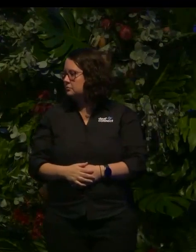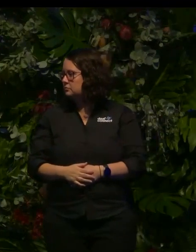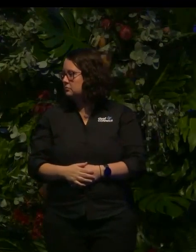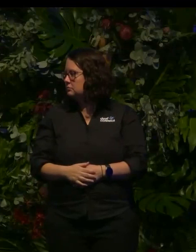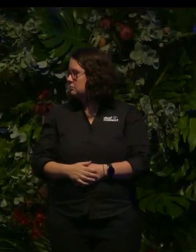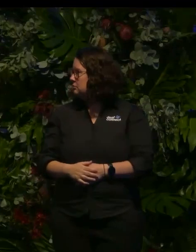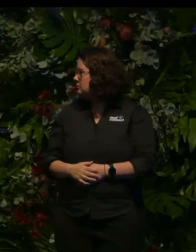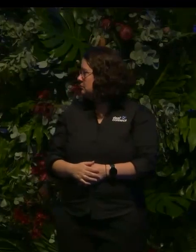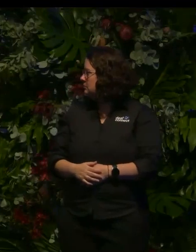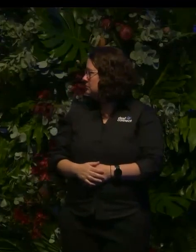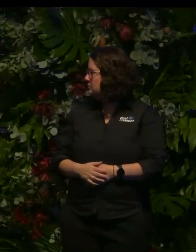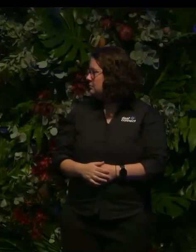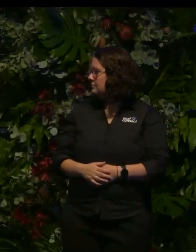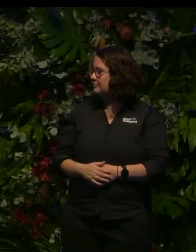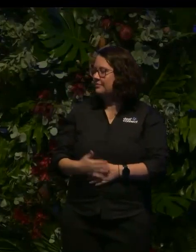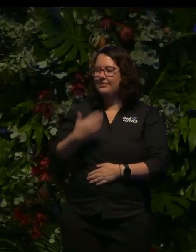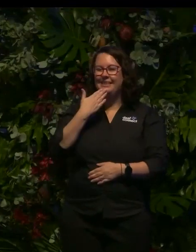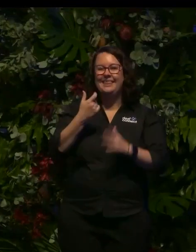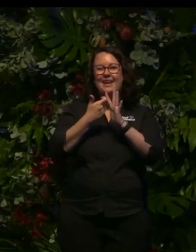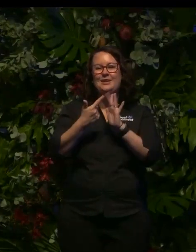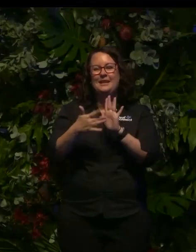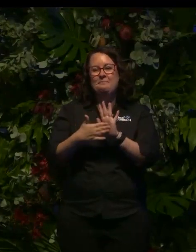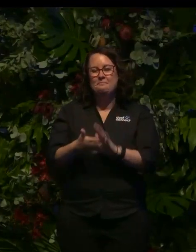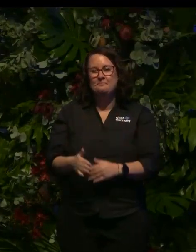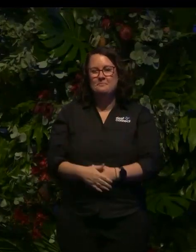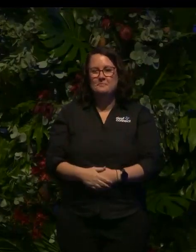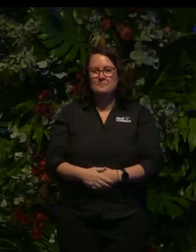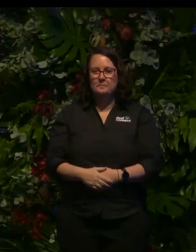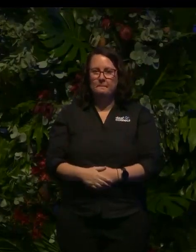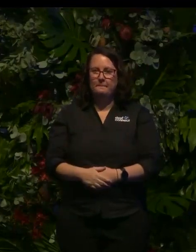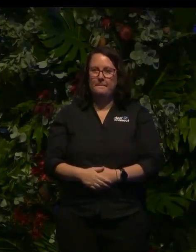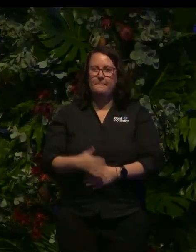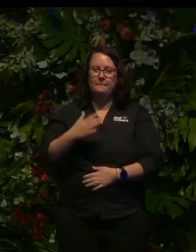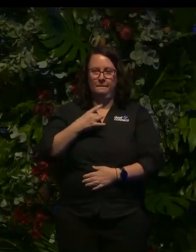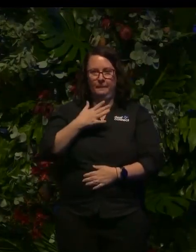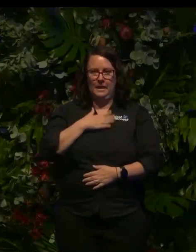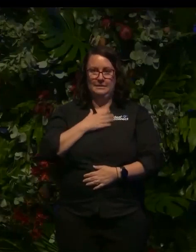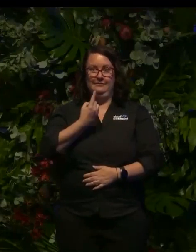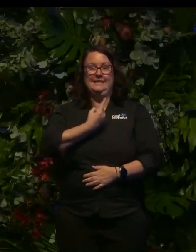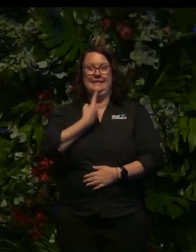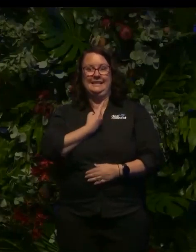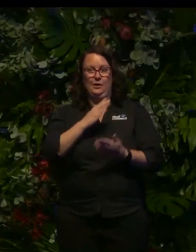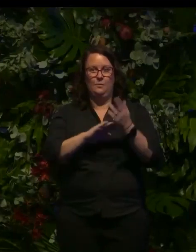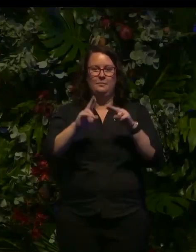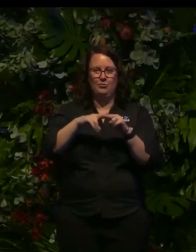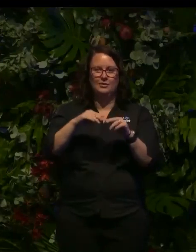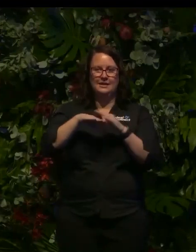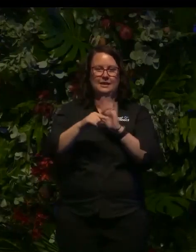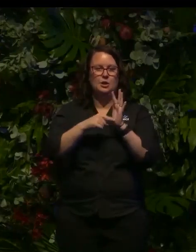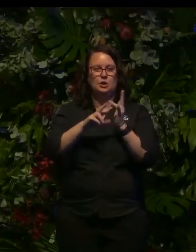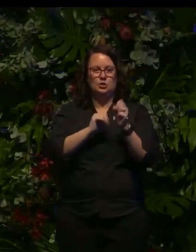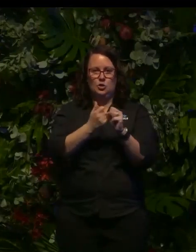that? Thank you, Kim. Being a parent, a single parent in Tonga, and